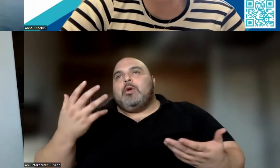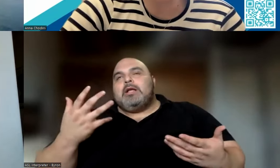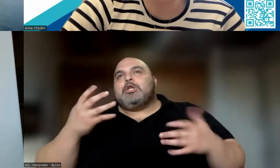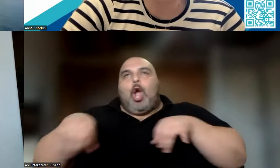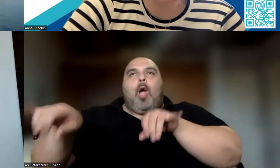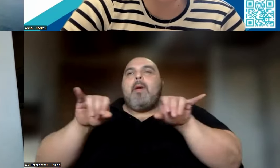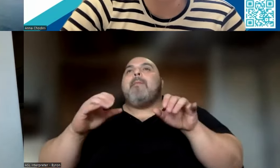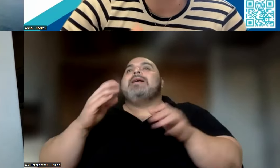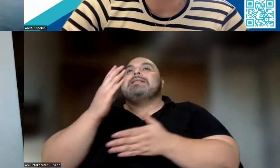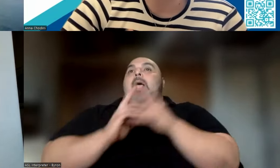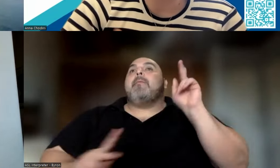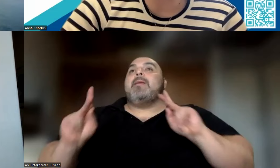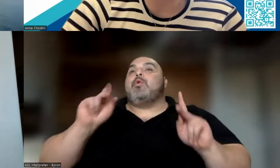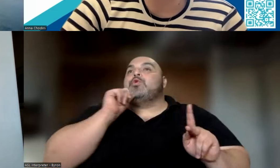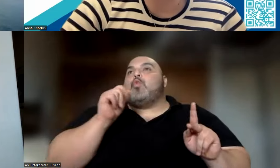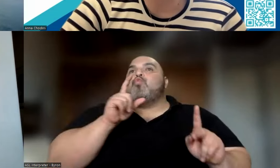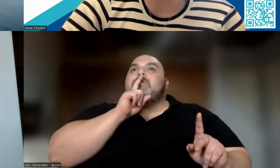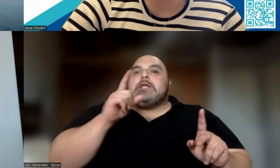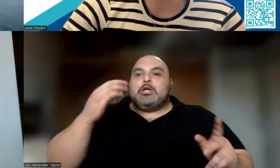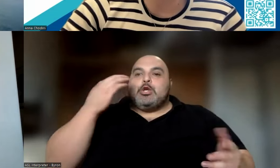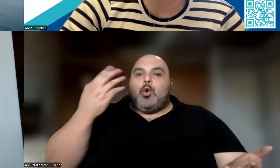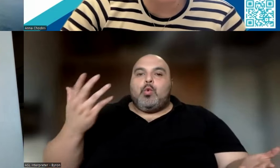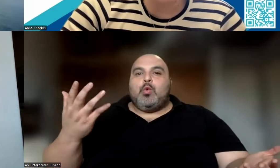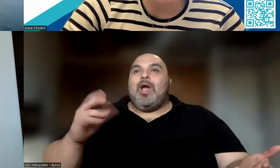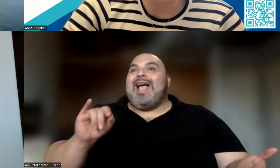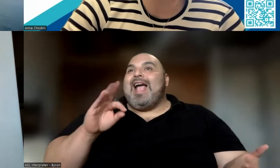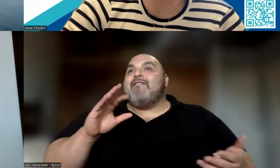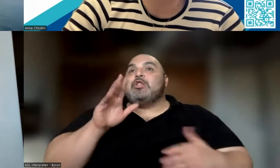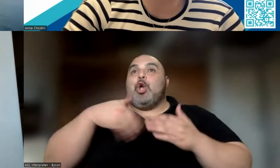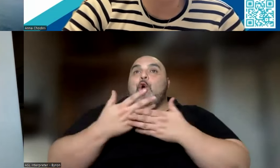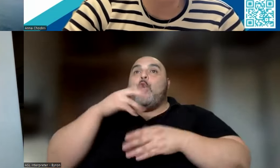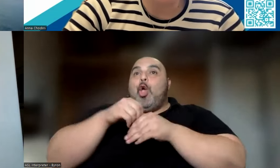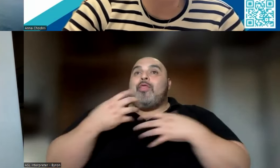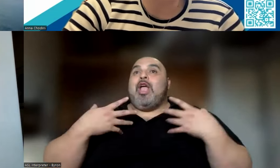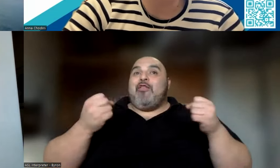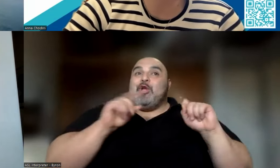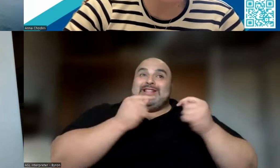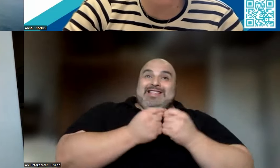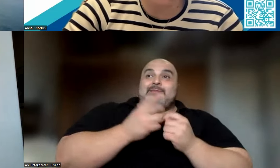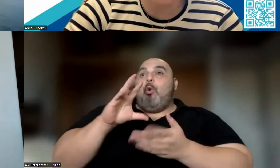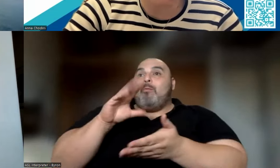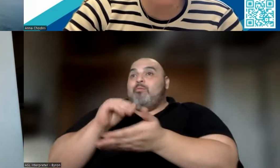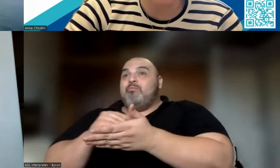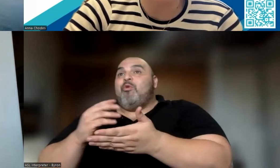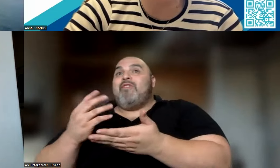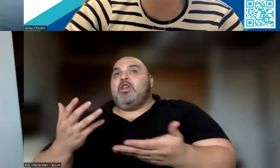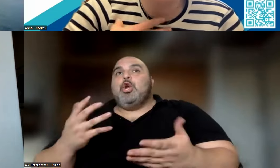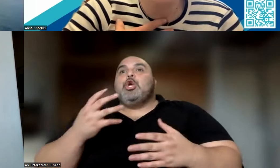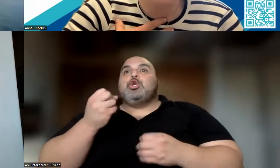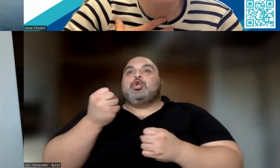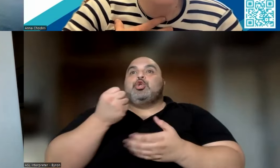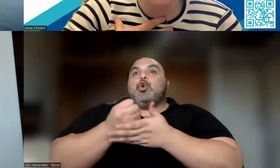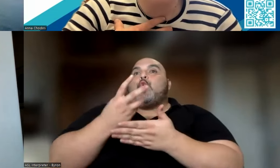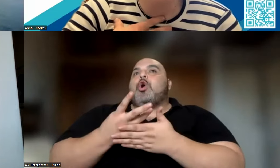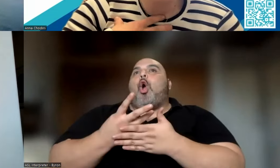some people just don't really know if it's all on the healthcare team or a healthcare provider. I think social workers are obviously really valuable. We